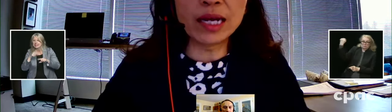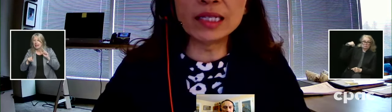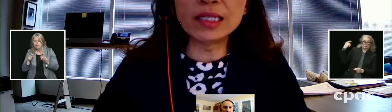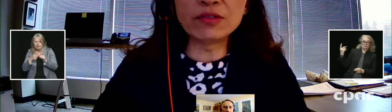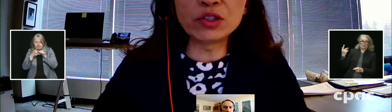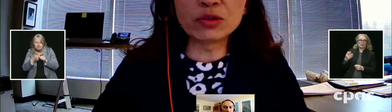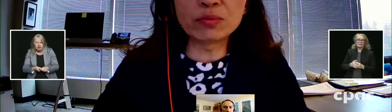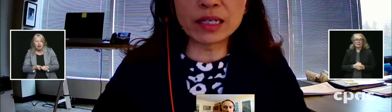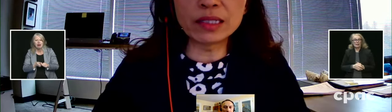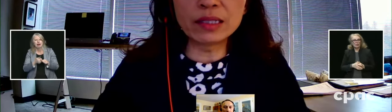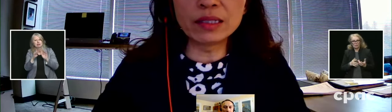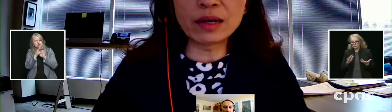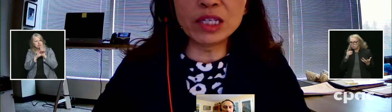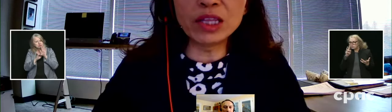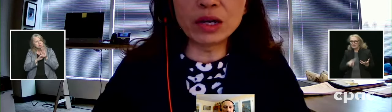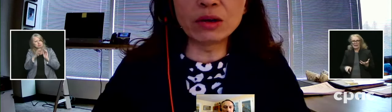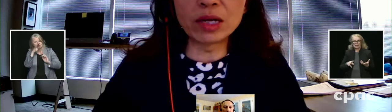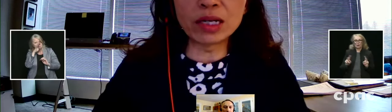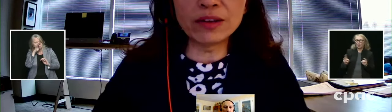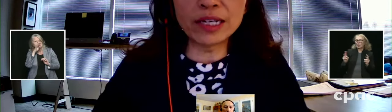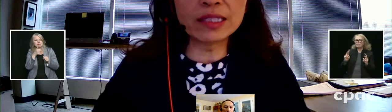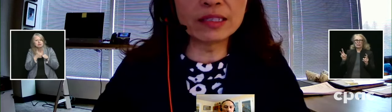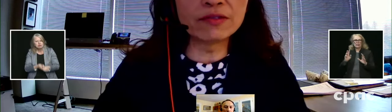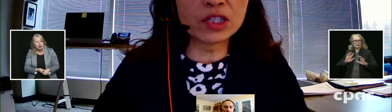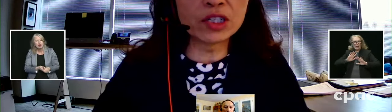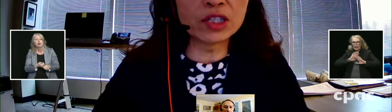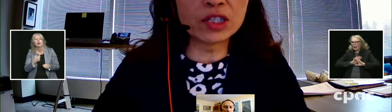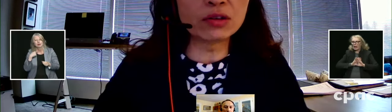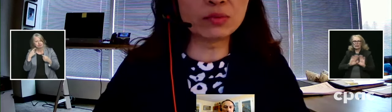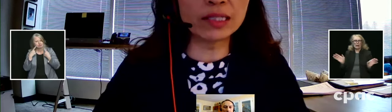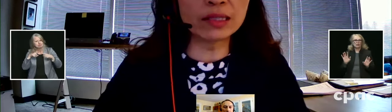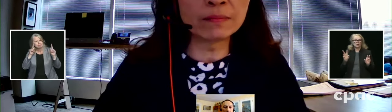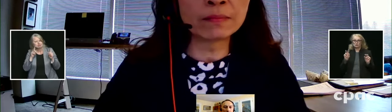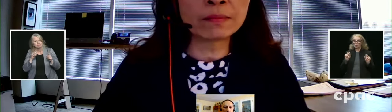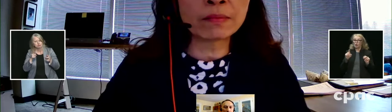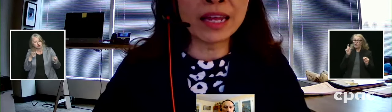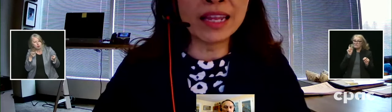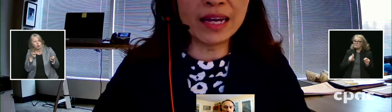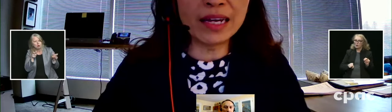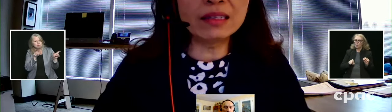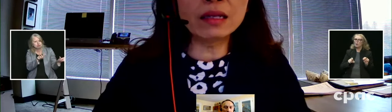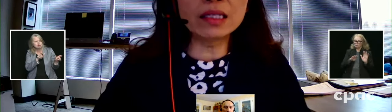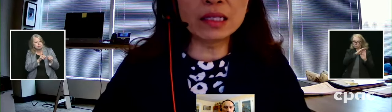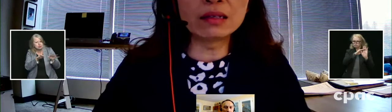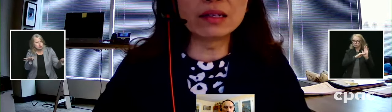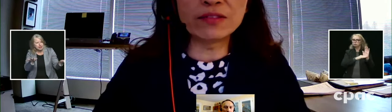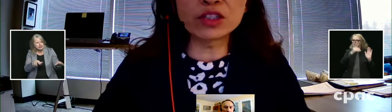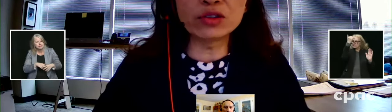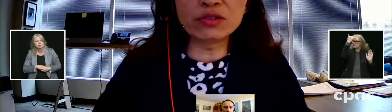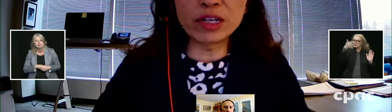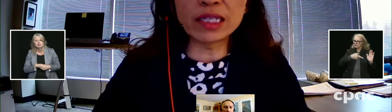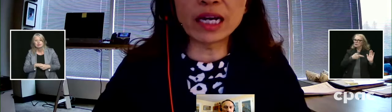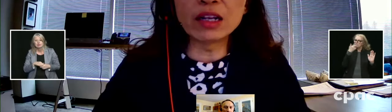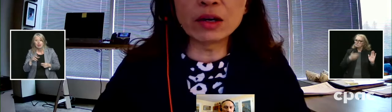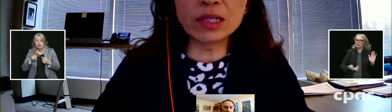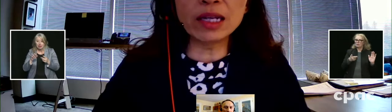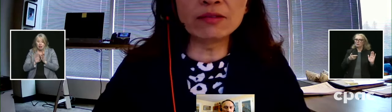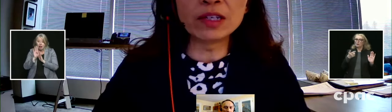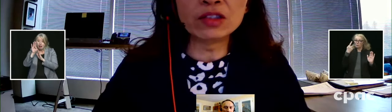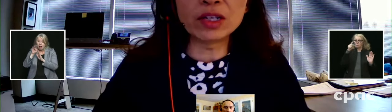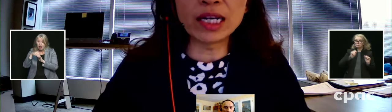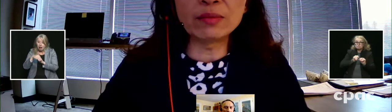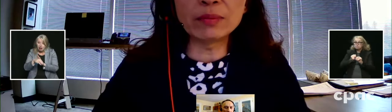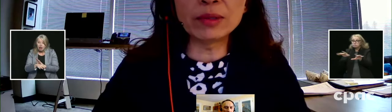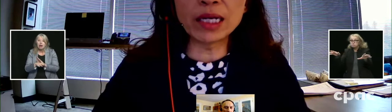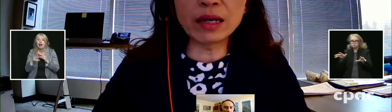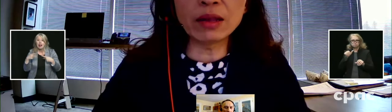and individual practices that we know are effective for controlling spread. Unless and until infection rates are low enough to